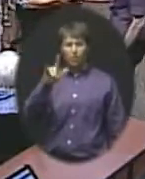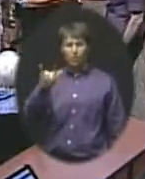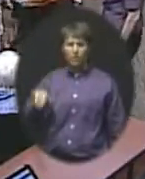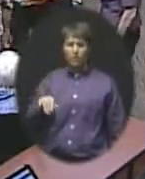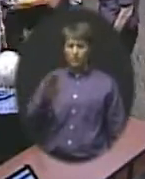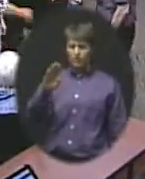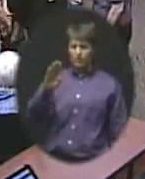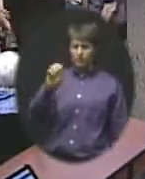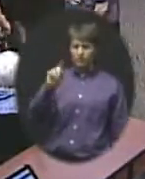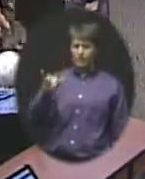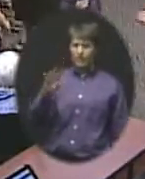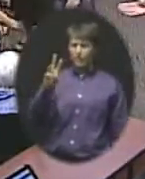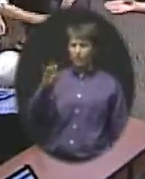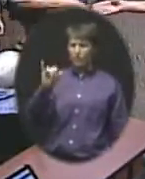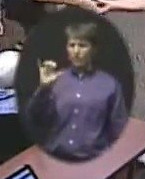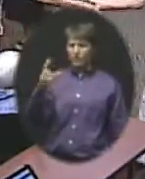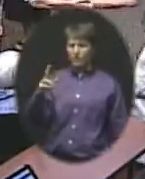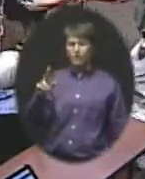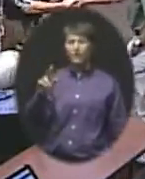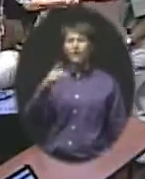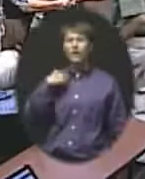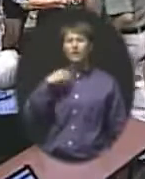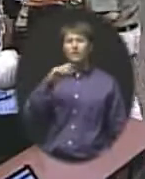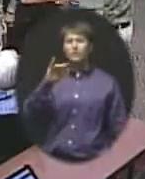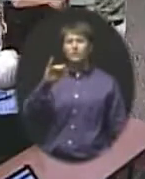Betty Weick, and Jean Eust.